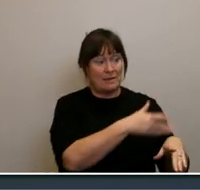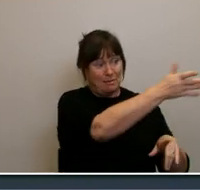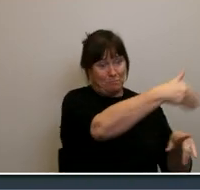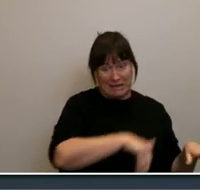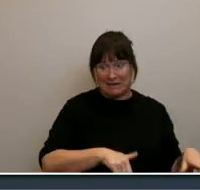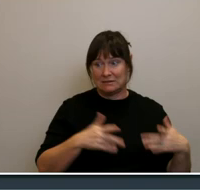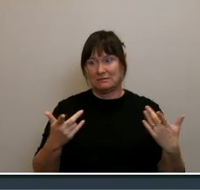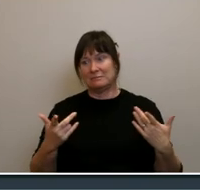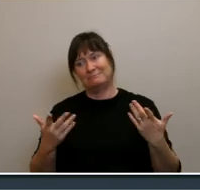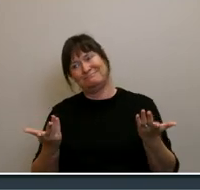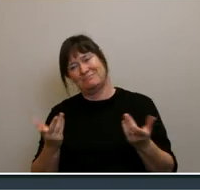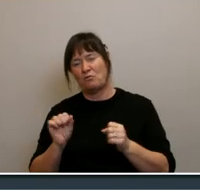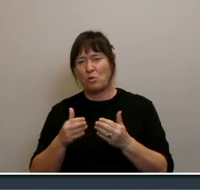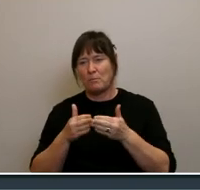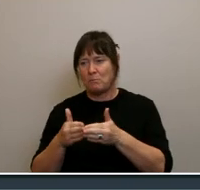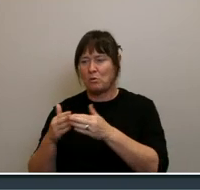much, Larry.